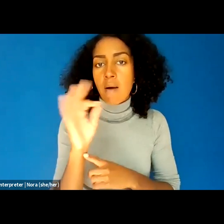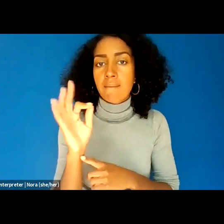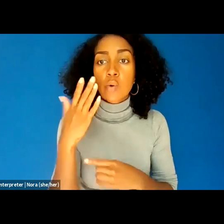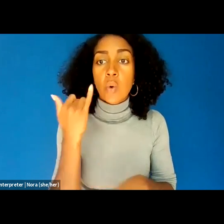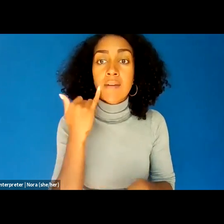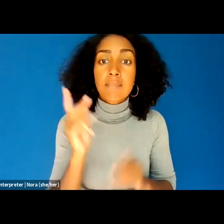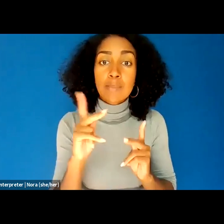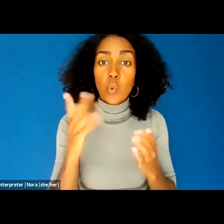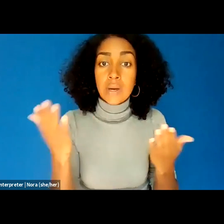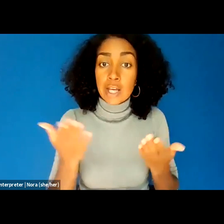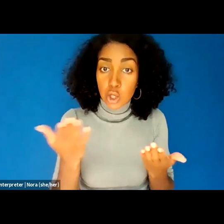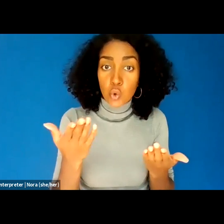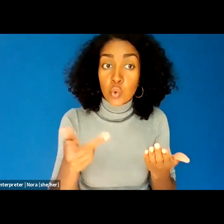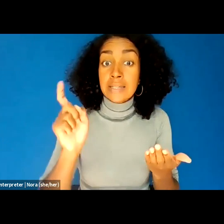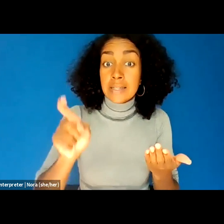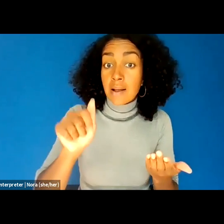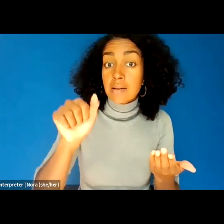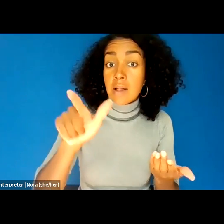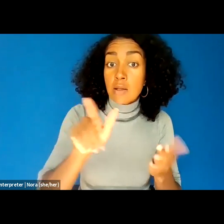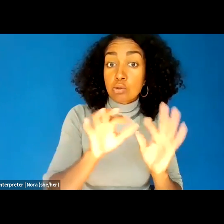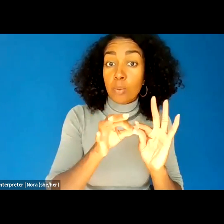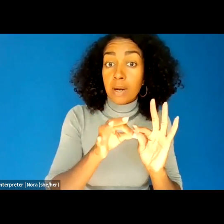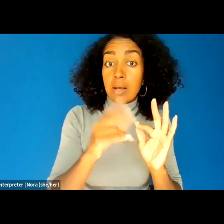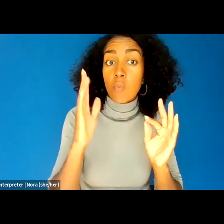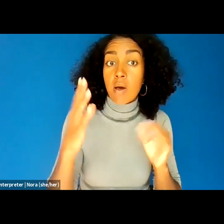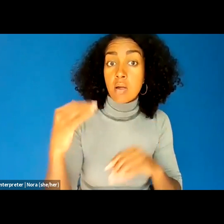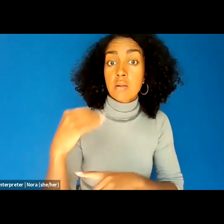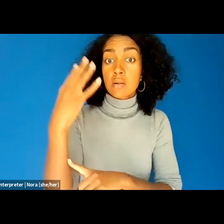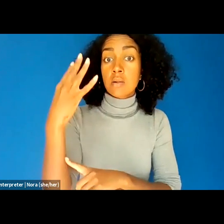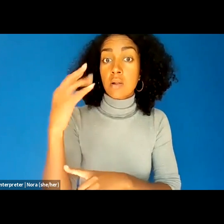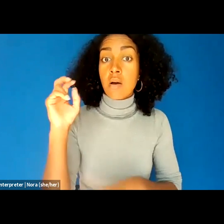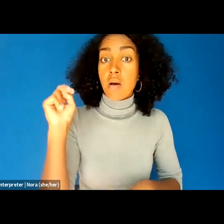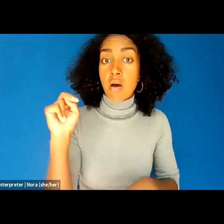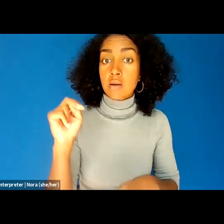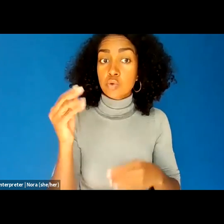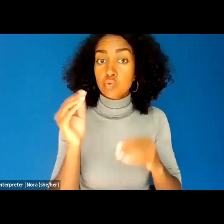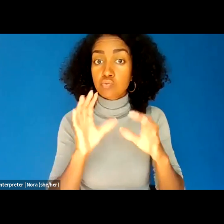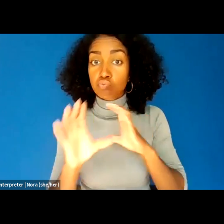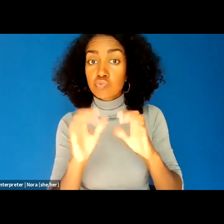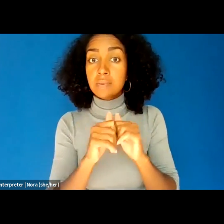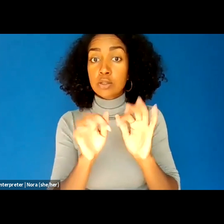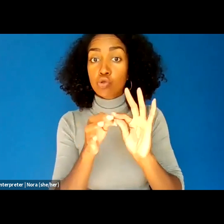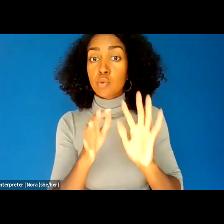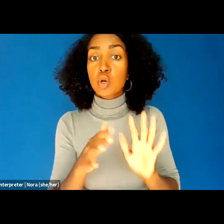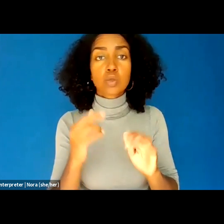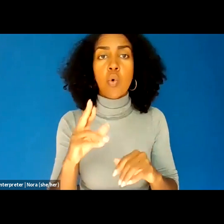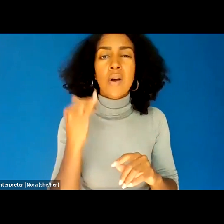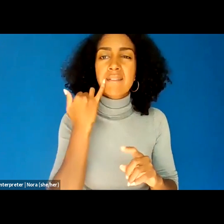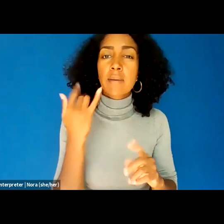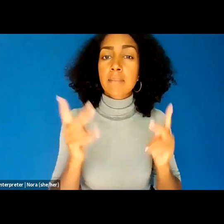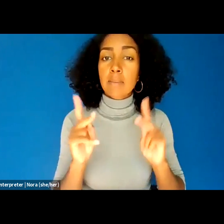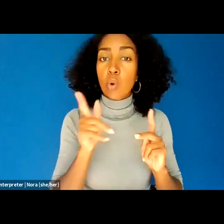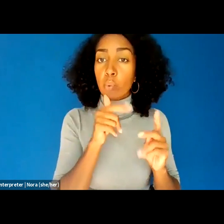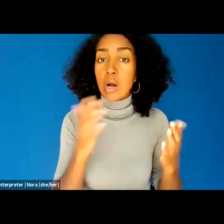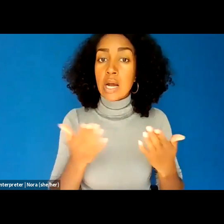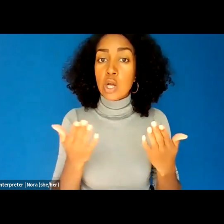who need ASL interpretation and will come off camera to communicate with the interpreters, or if these are people